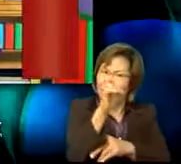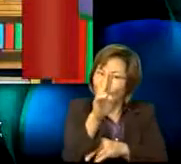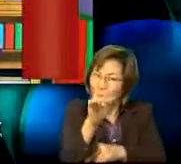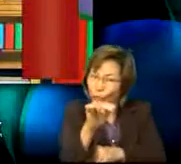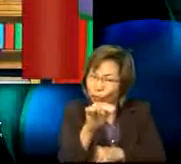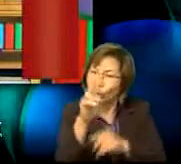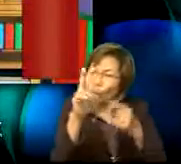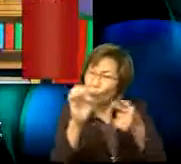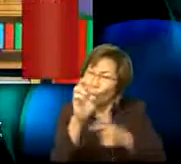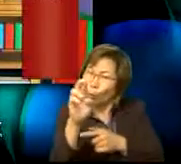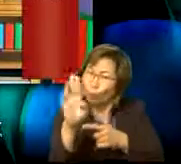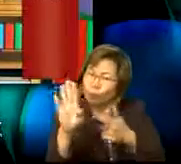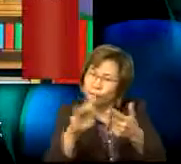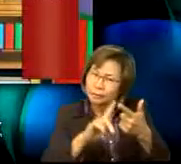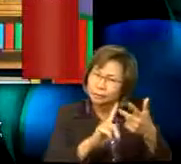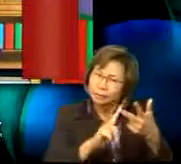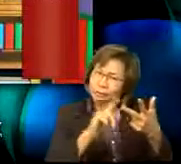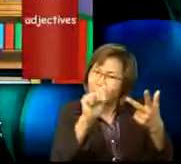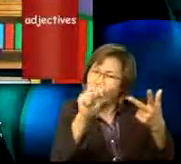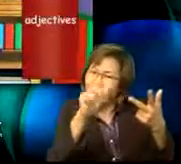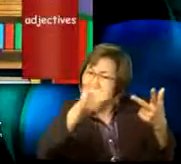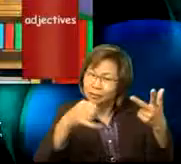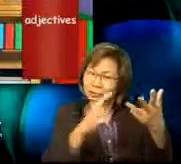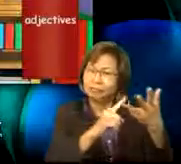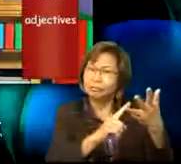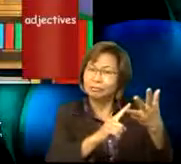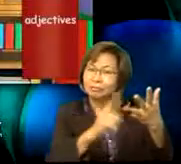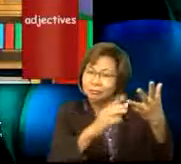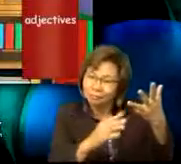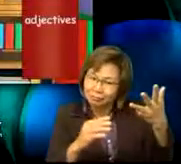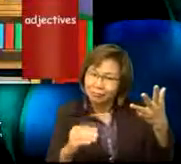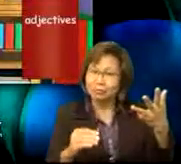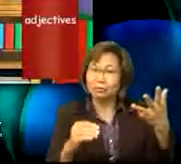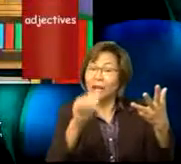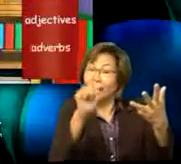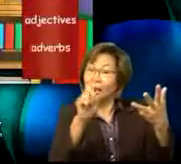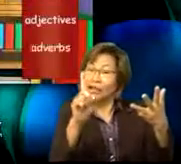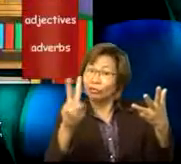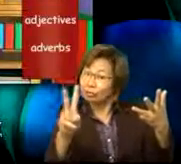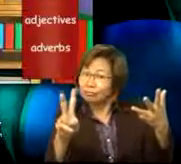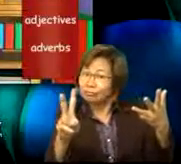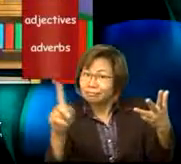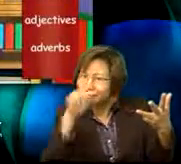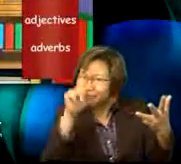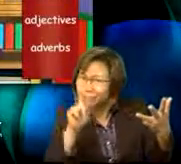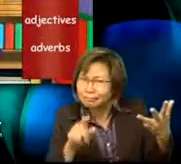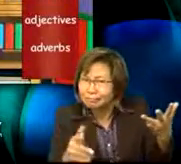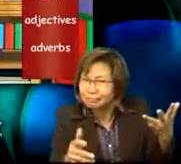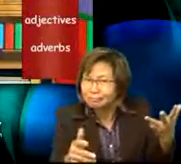Nouns, verbs, adjective, and adverb?